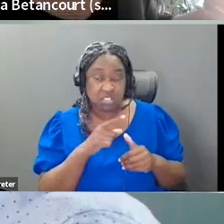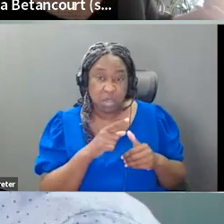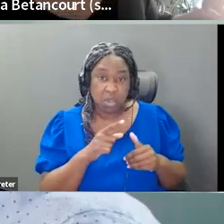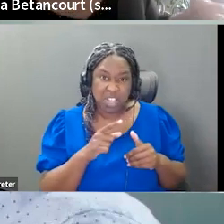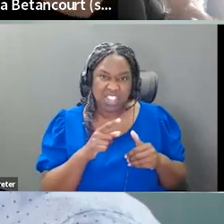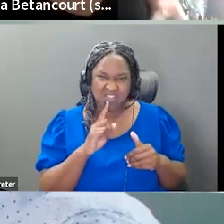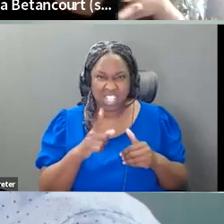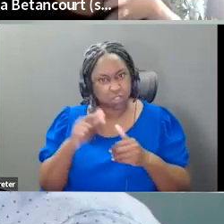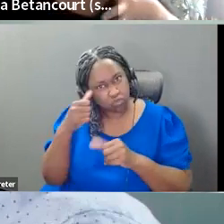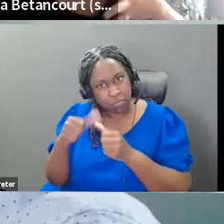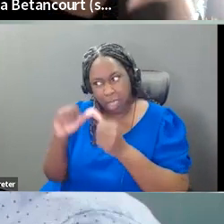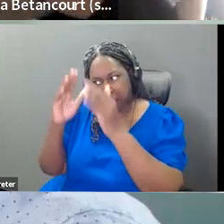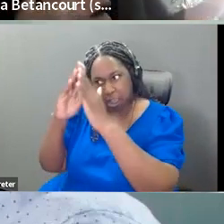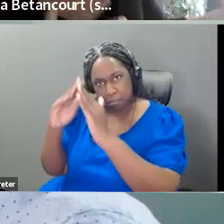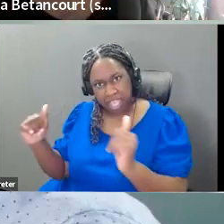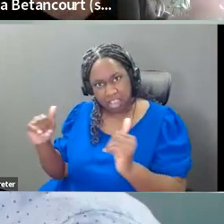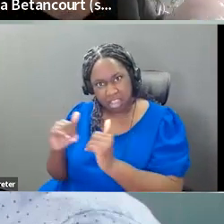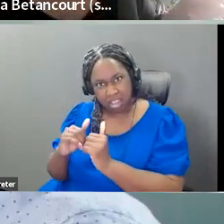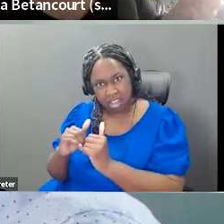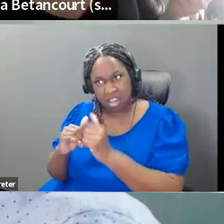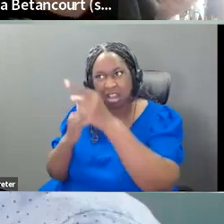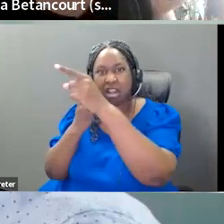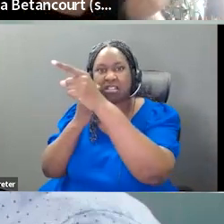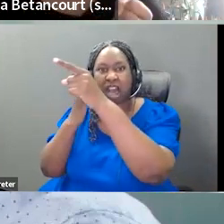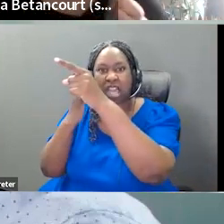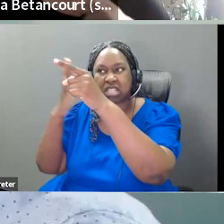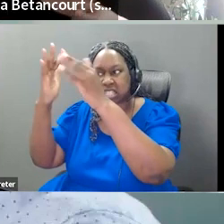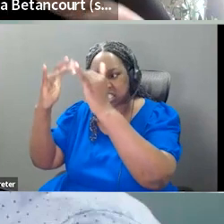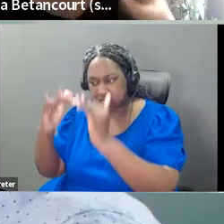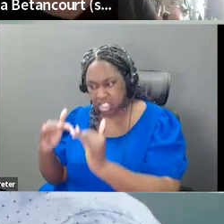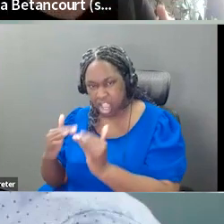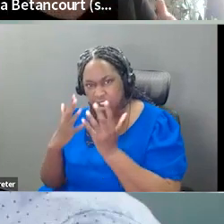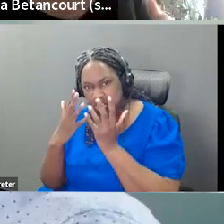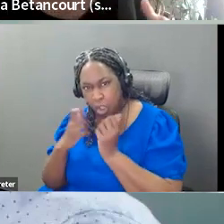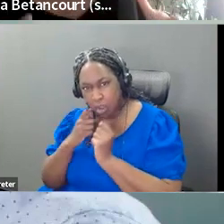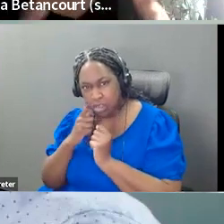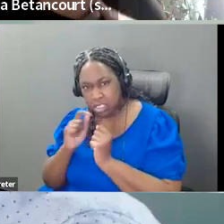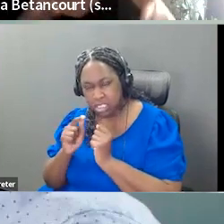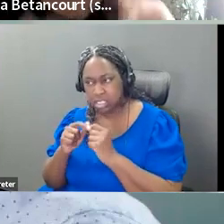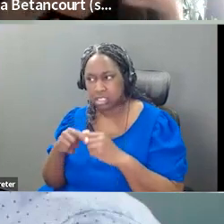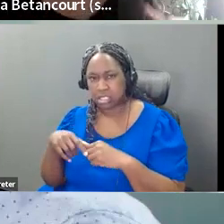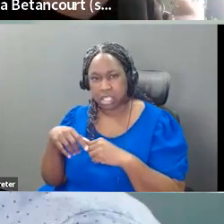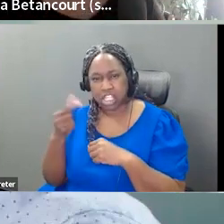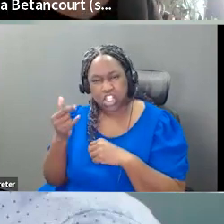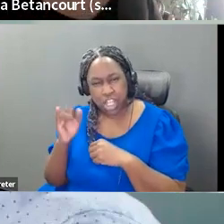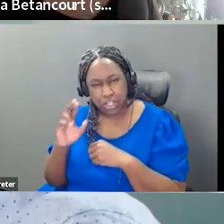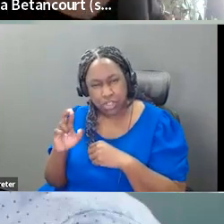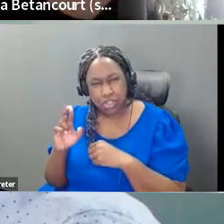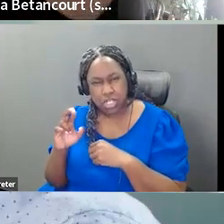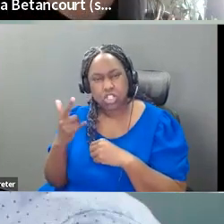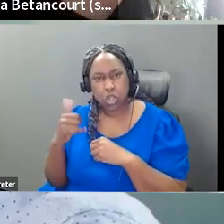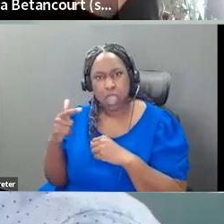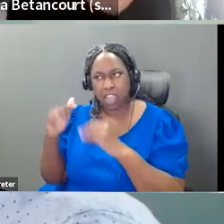that pyramid of sort of lightest skin tone to darkest. It ranks them in terms of gender. And this